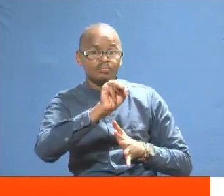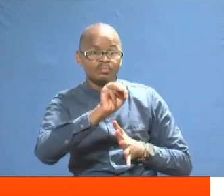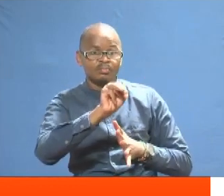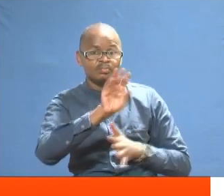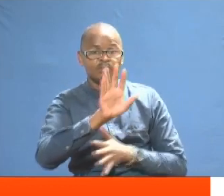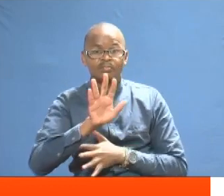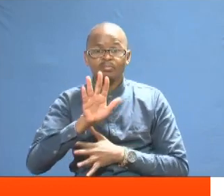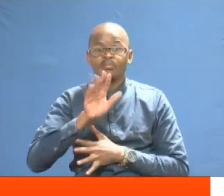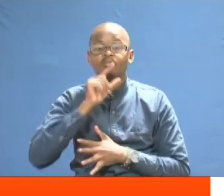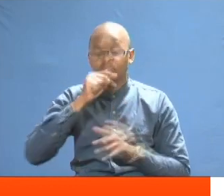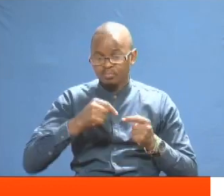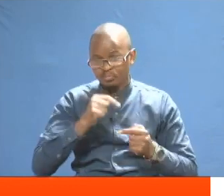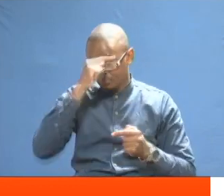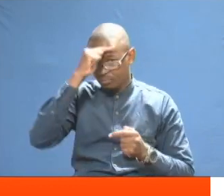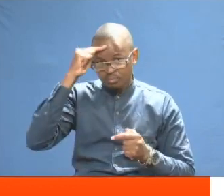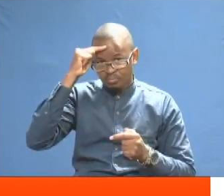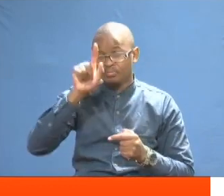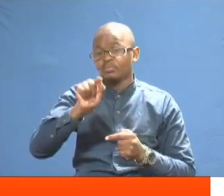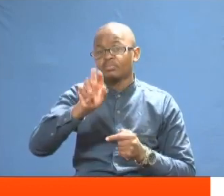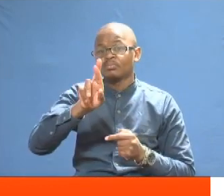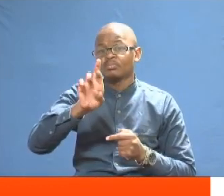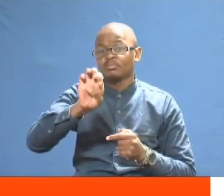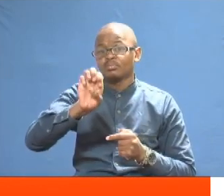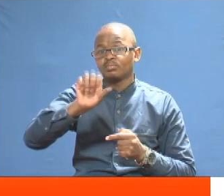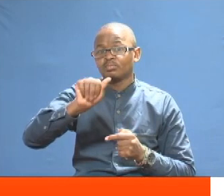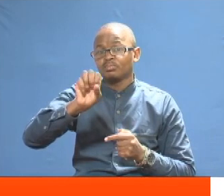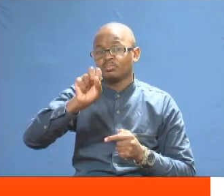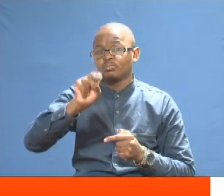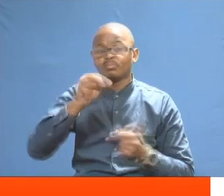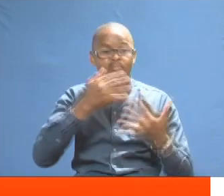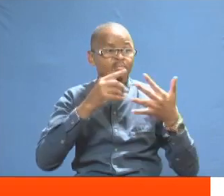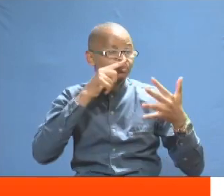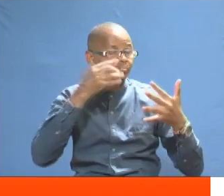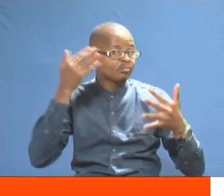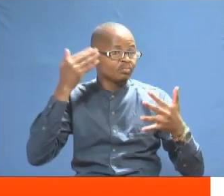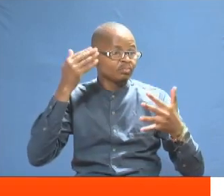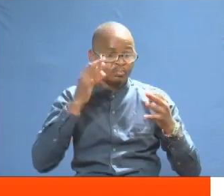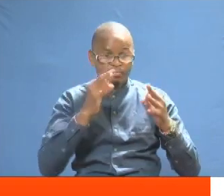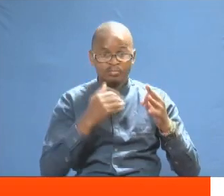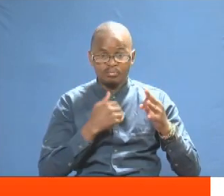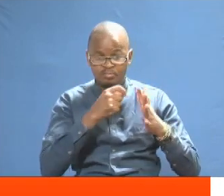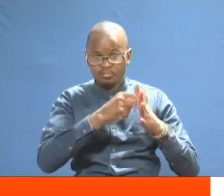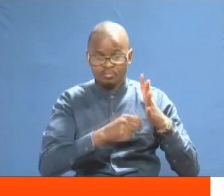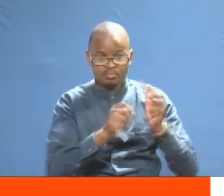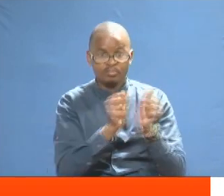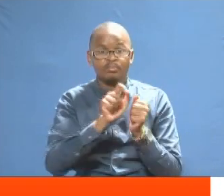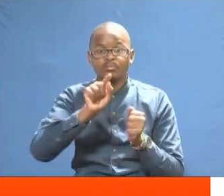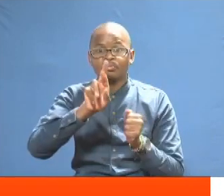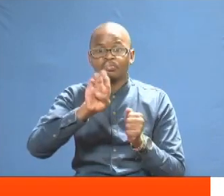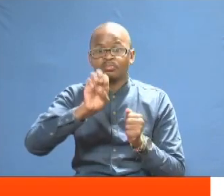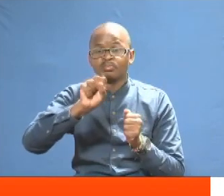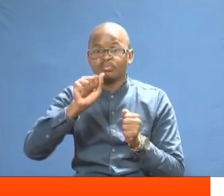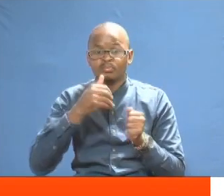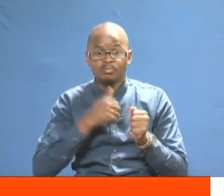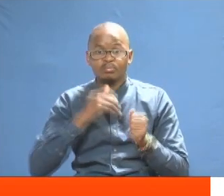swearing himself, because that is treason. He should have been arrested longer time ago. He should have been charged with treason, because